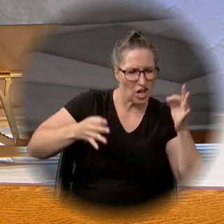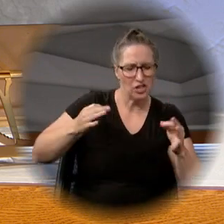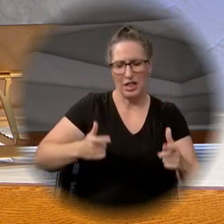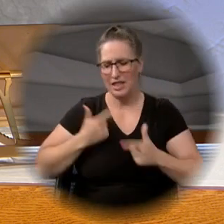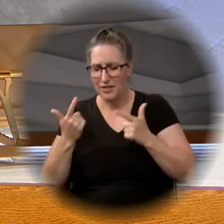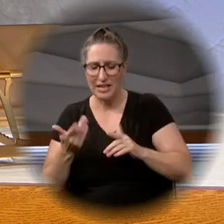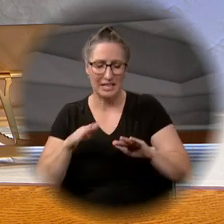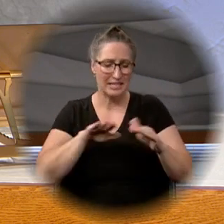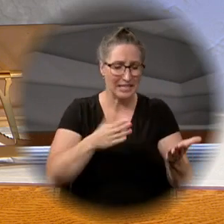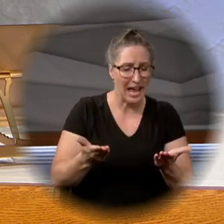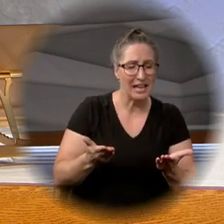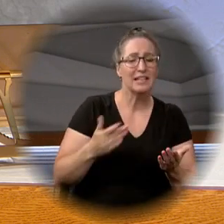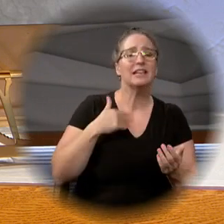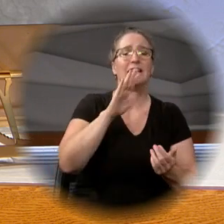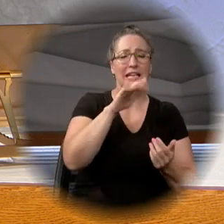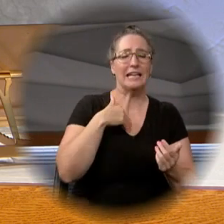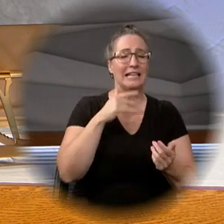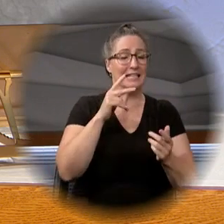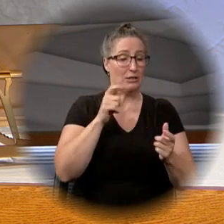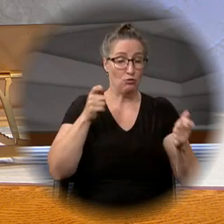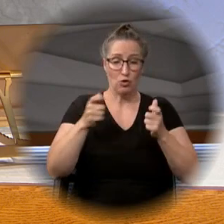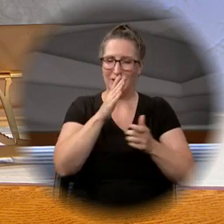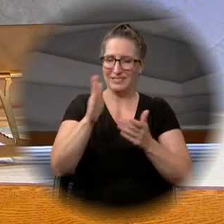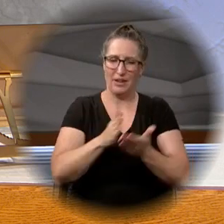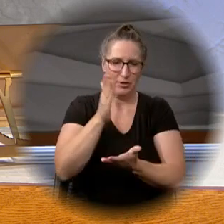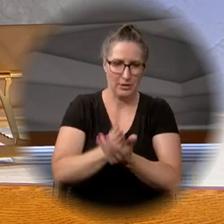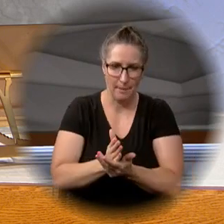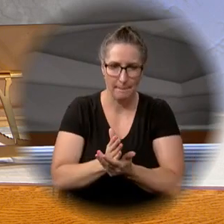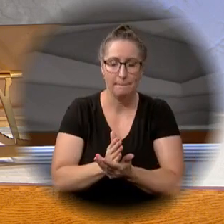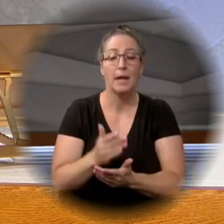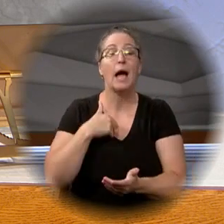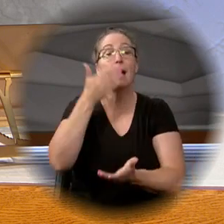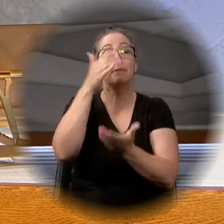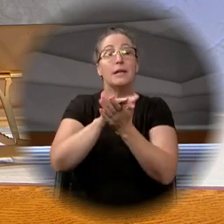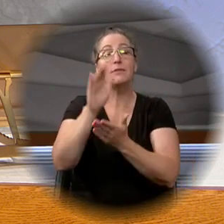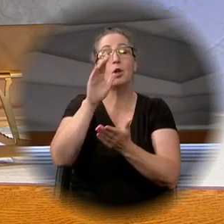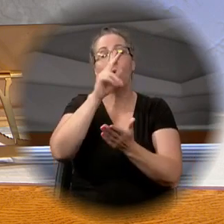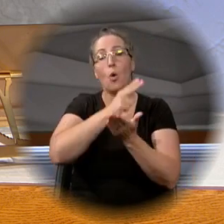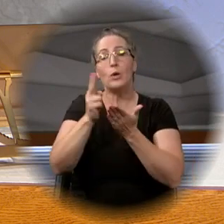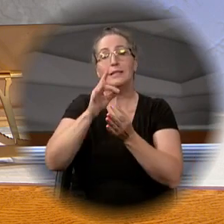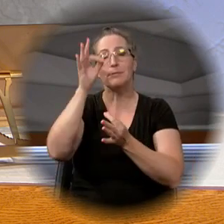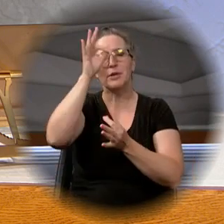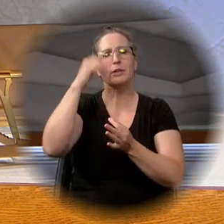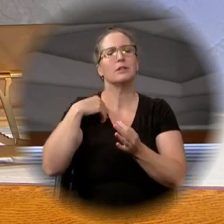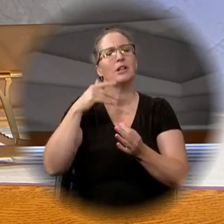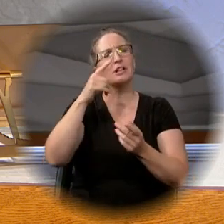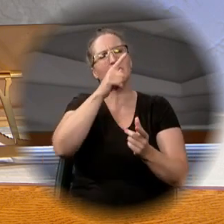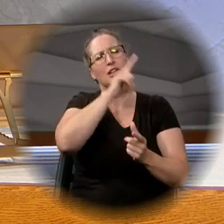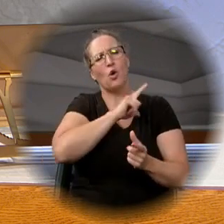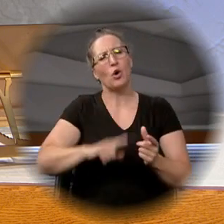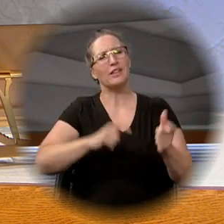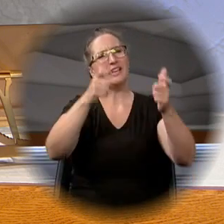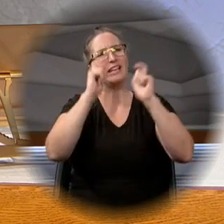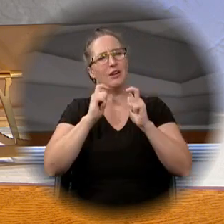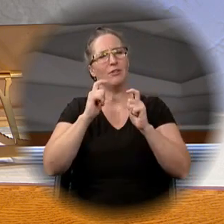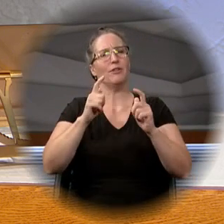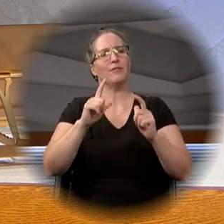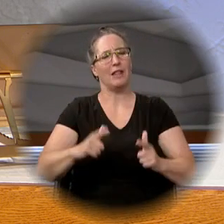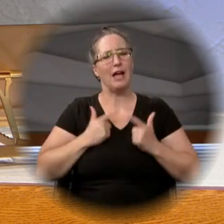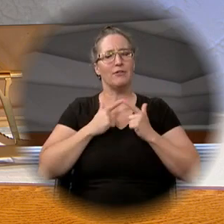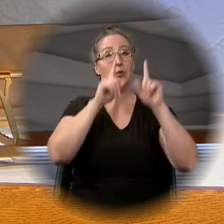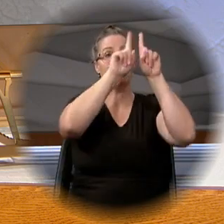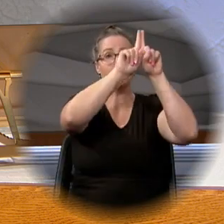and the dead, and his kingdom will have no end. I believe in the Holy Spirit, the Lord, the giver of life,